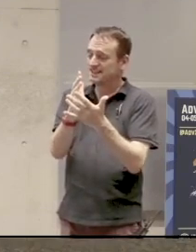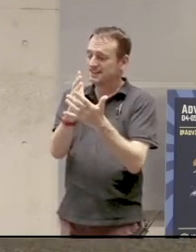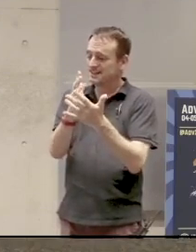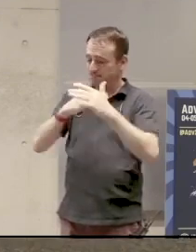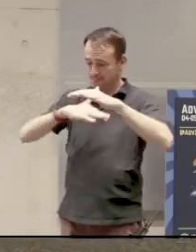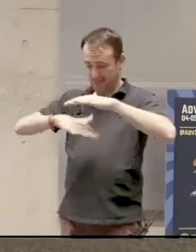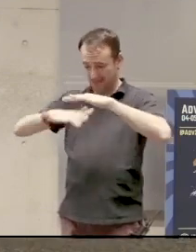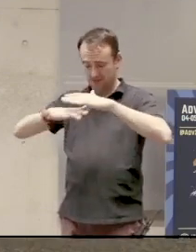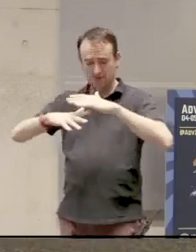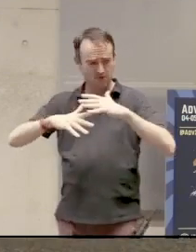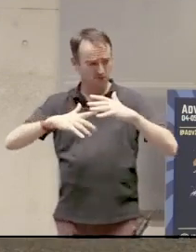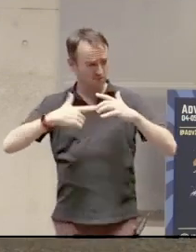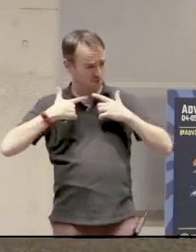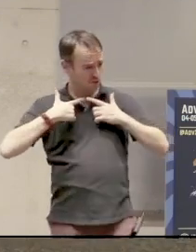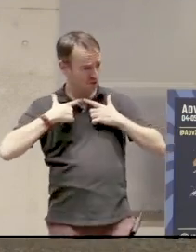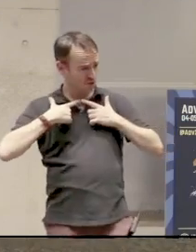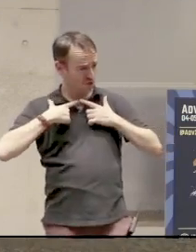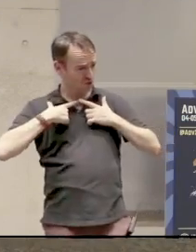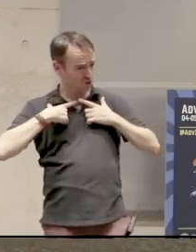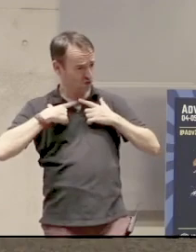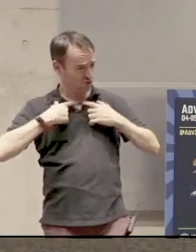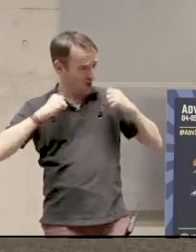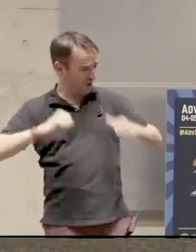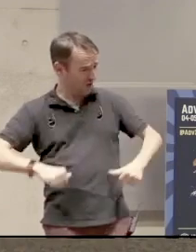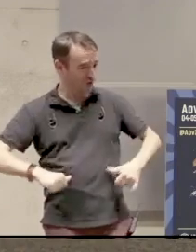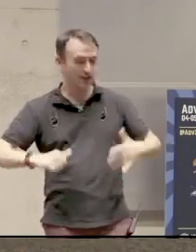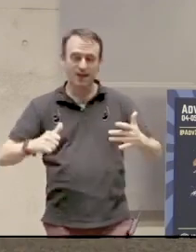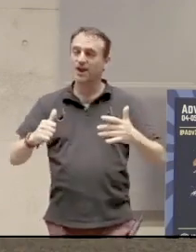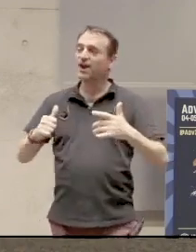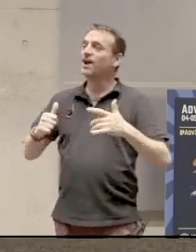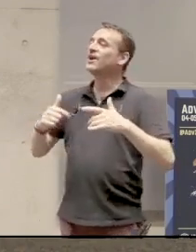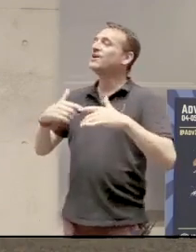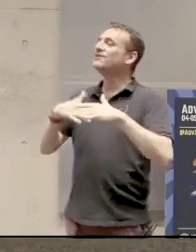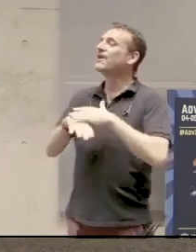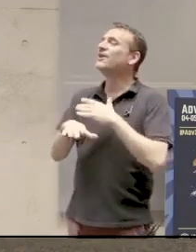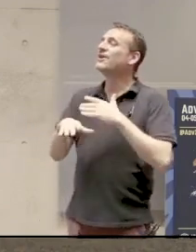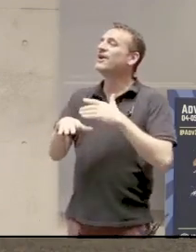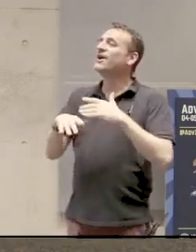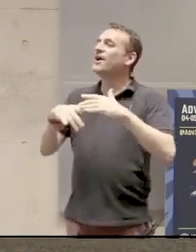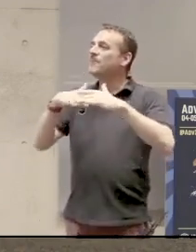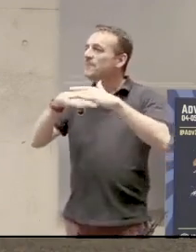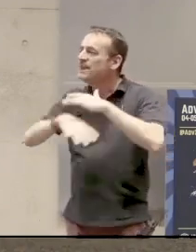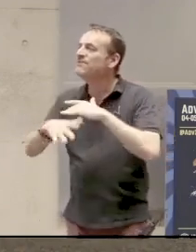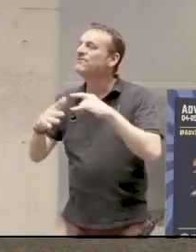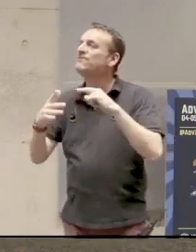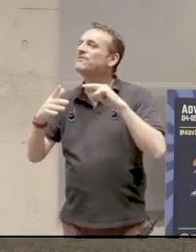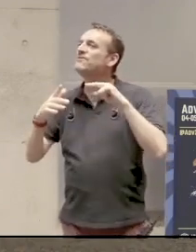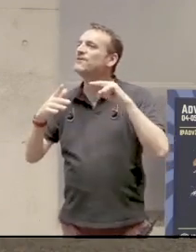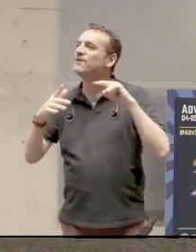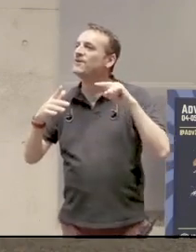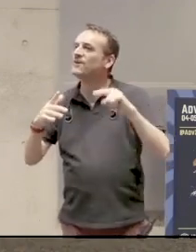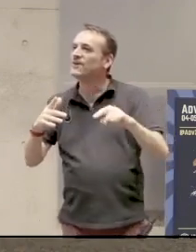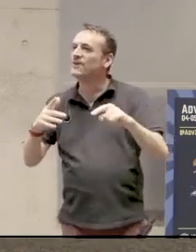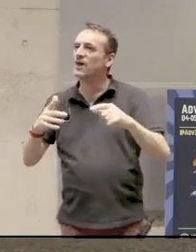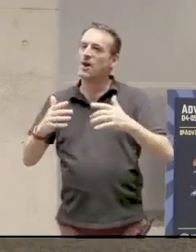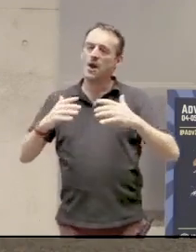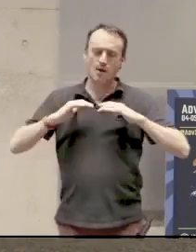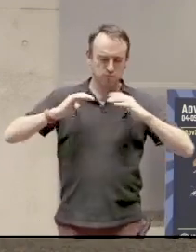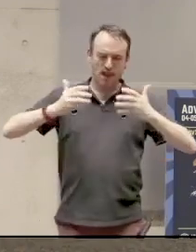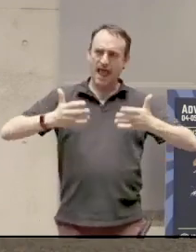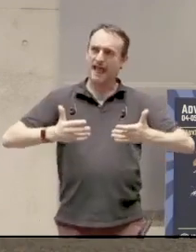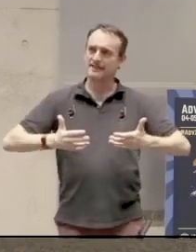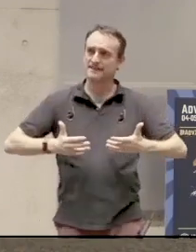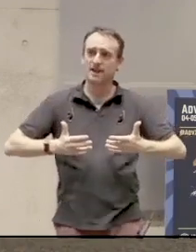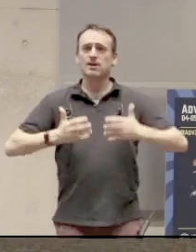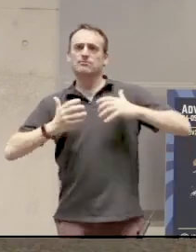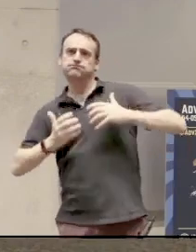Shirt. Yeah. Beneath the shirt of Dead or Alive beach volleyball. So beneath the sort of like bobbing breasts on the beach,